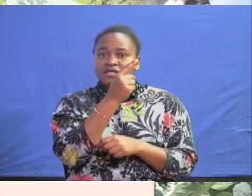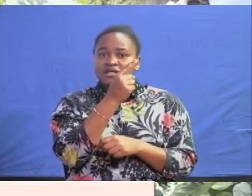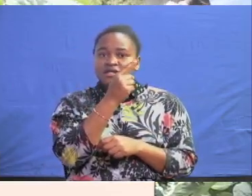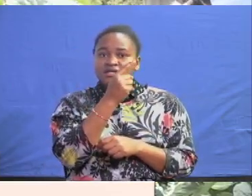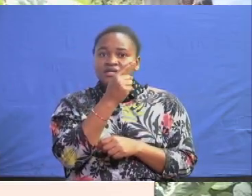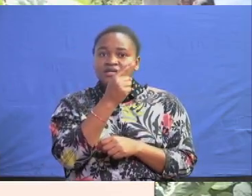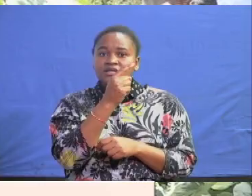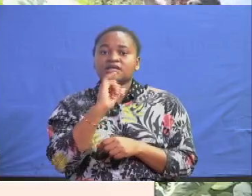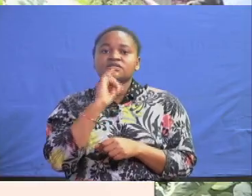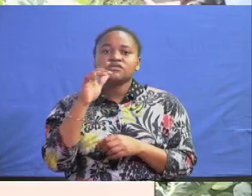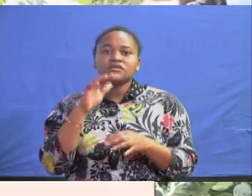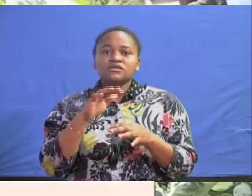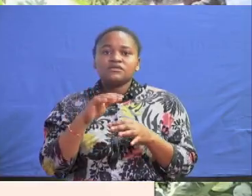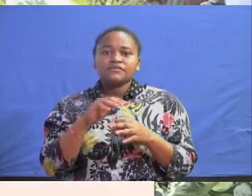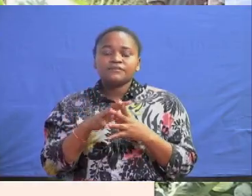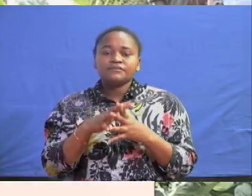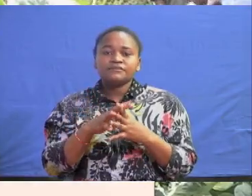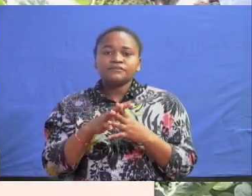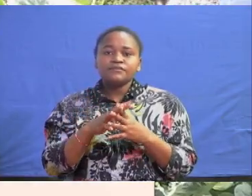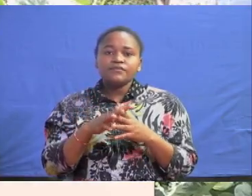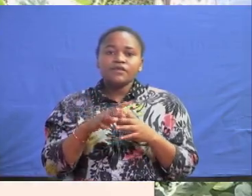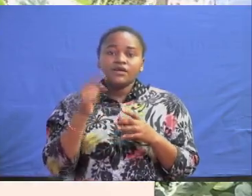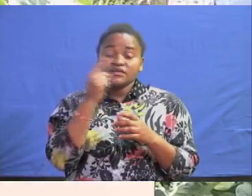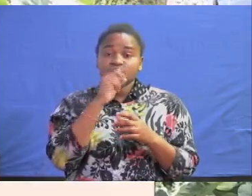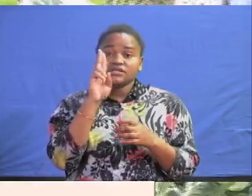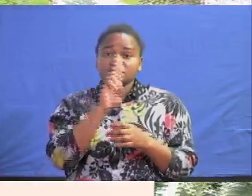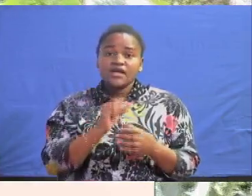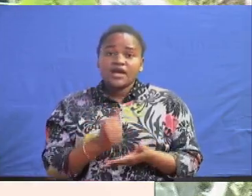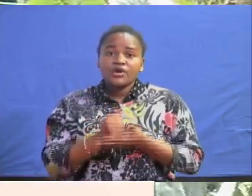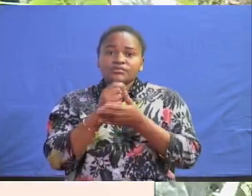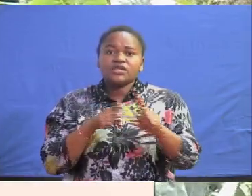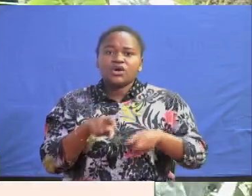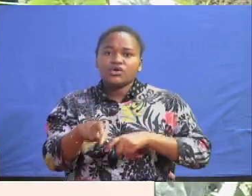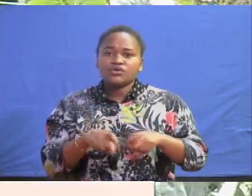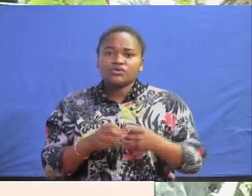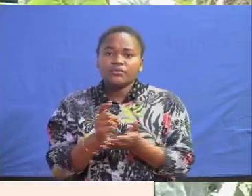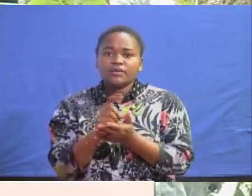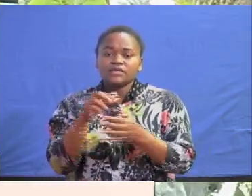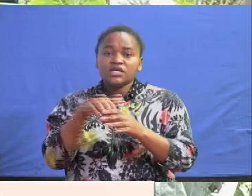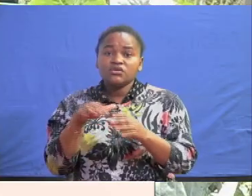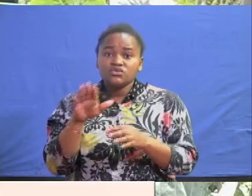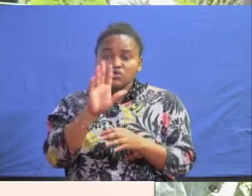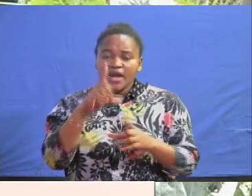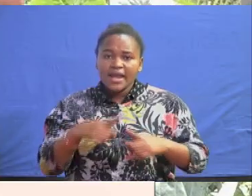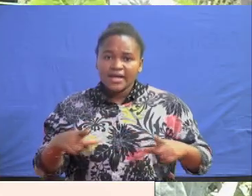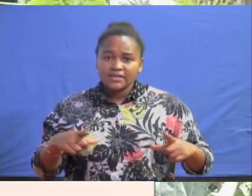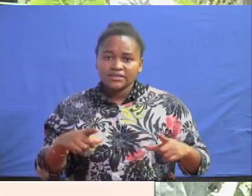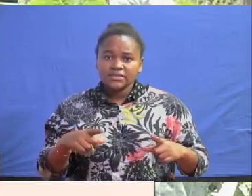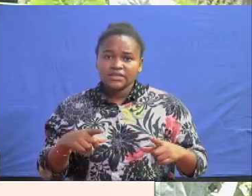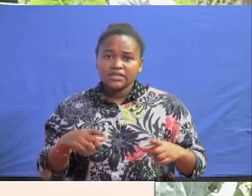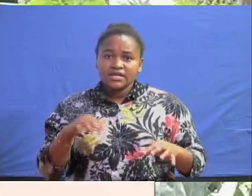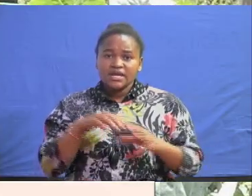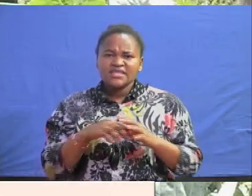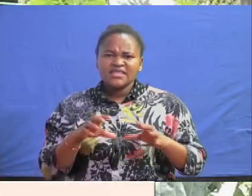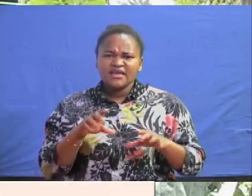here, this one is known as Mexican marigold. Mexican marigold helps in controlling pests around your farm. As you can take a look around this farm of